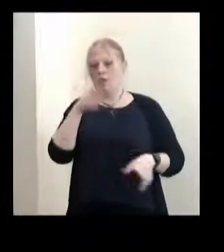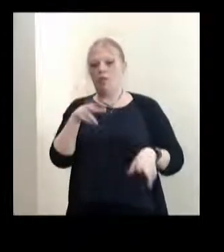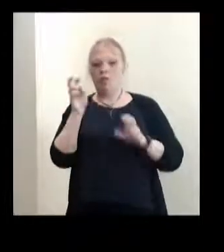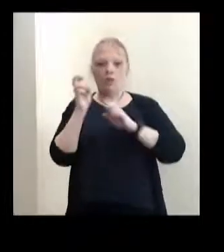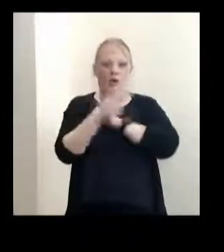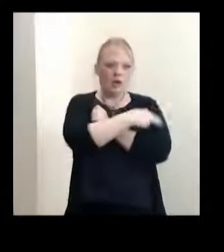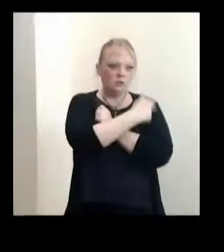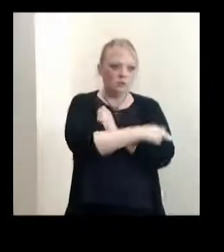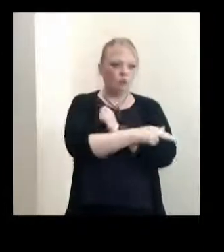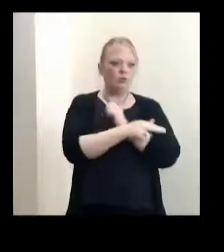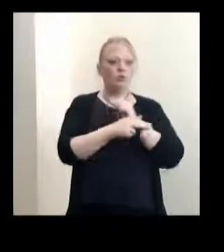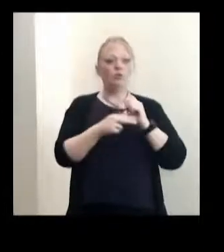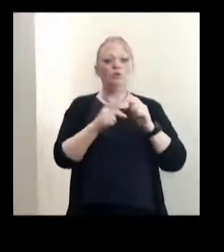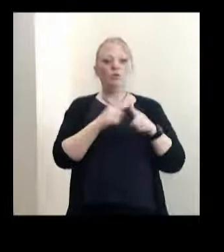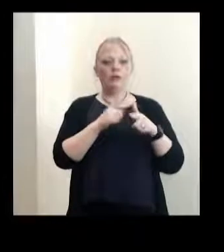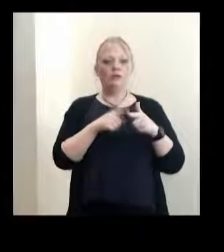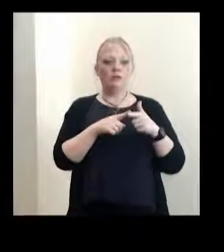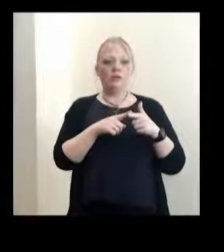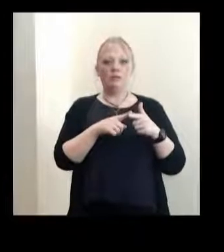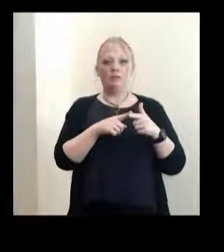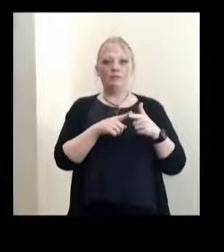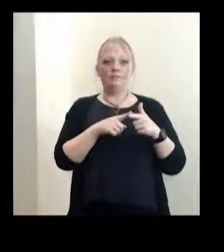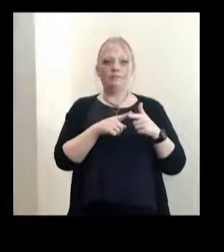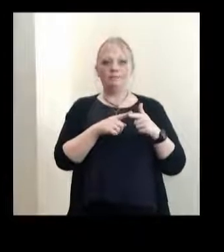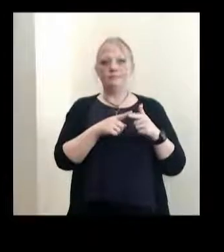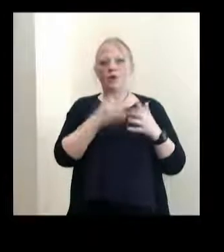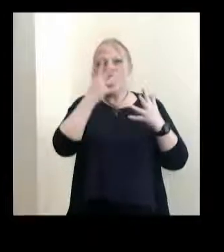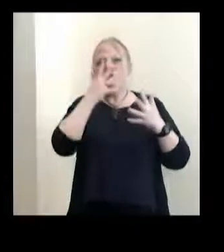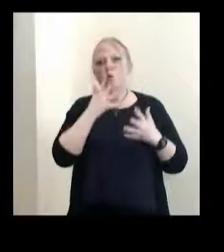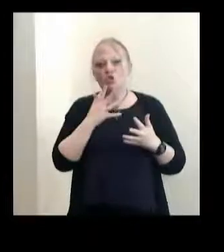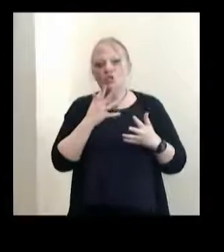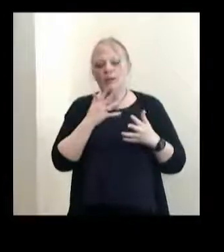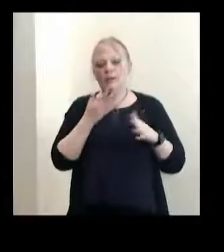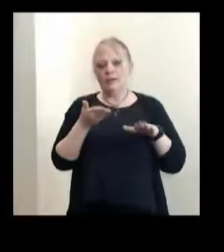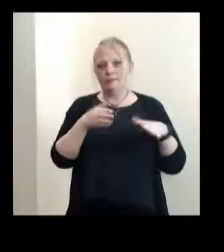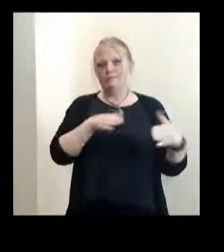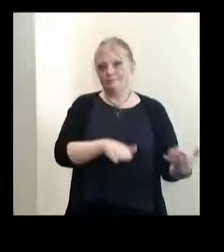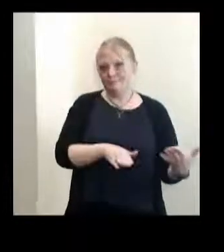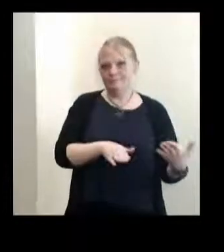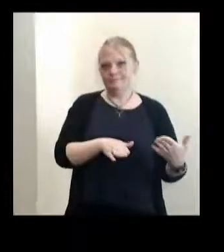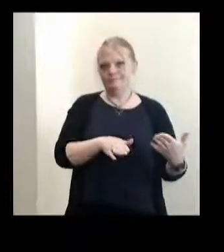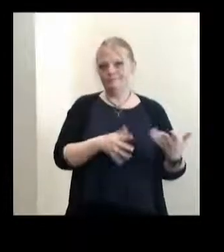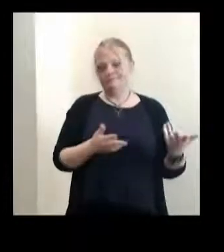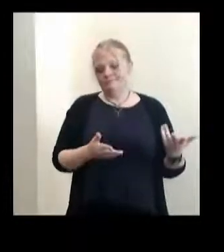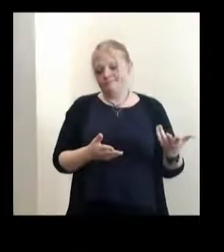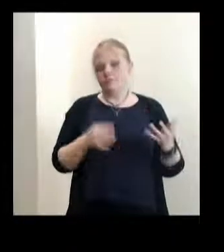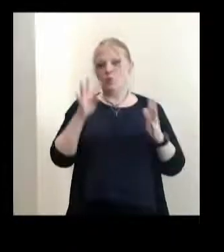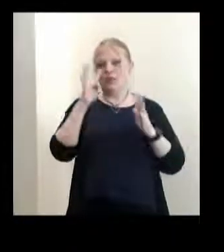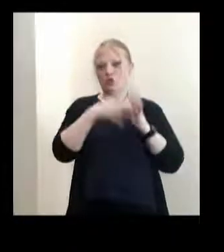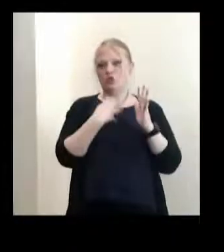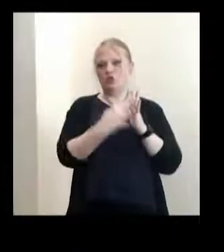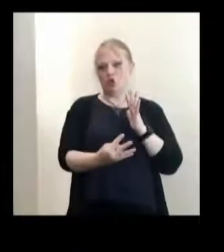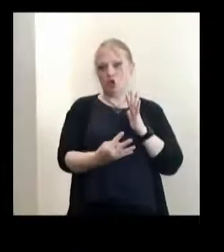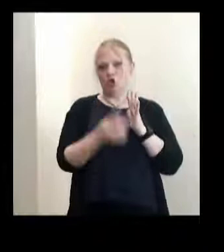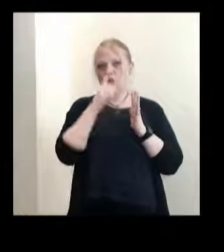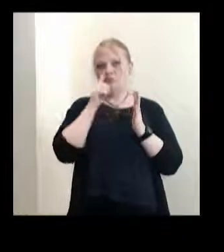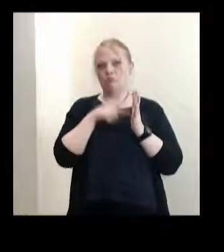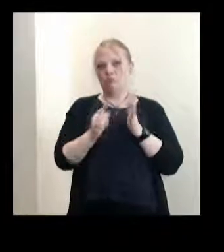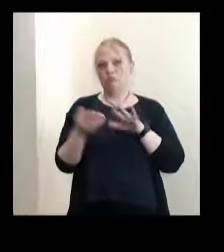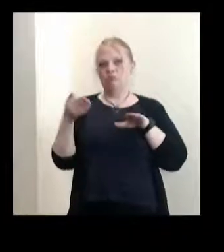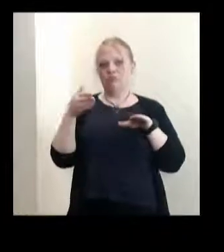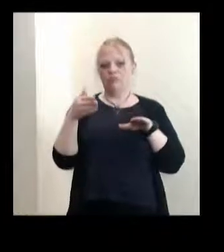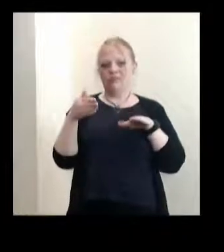hospitalized, and do succumb to the disease. And this is a chart looking at our mortality